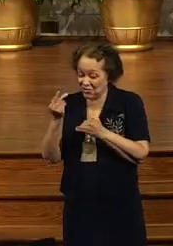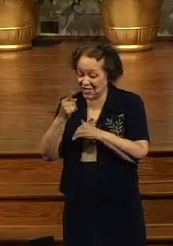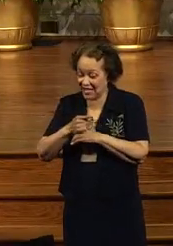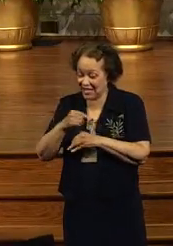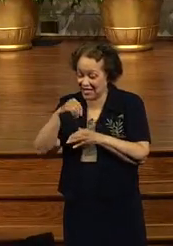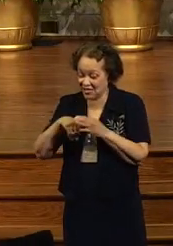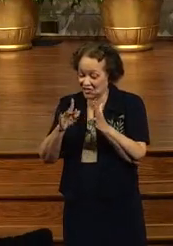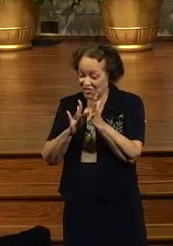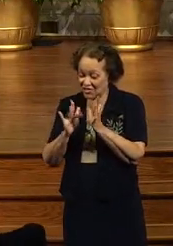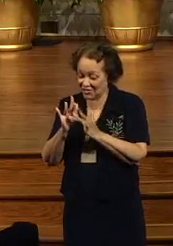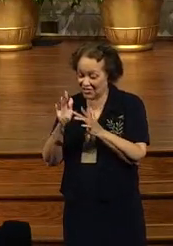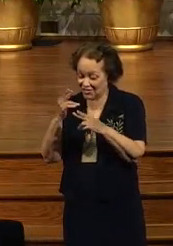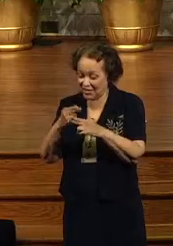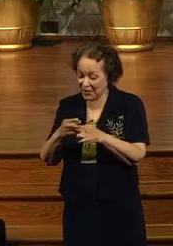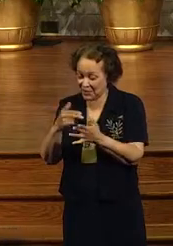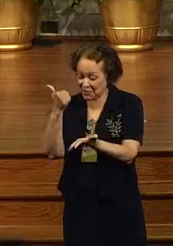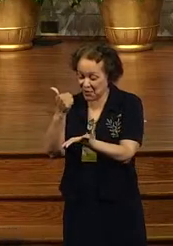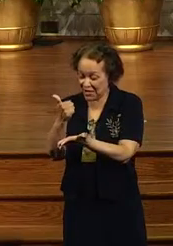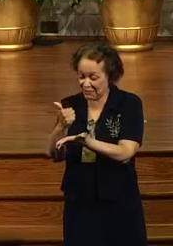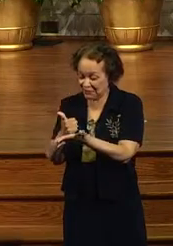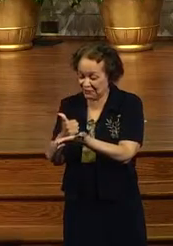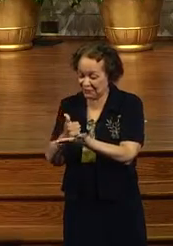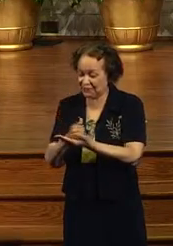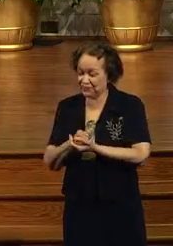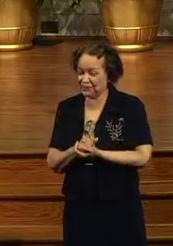name I pray. Amen.